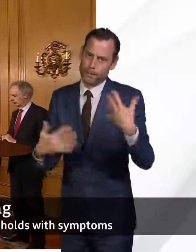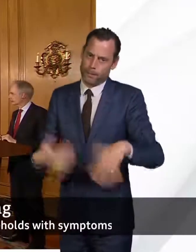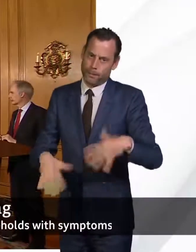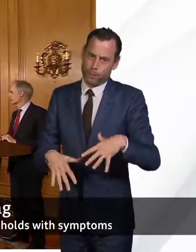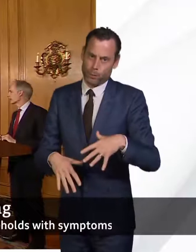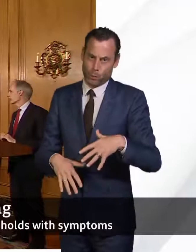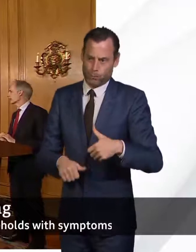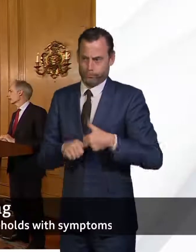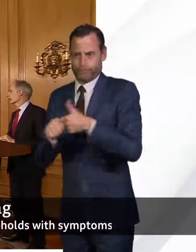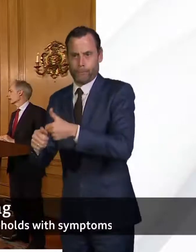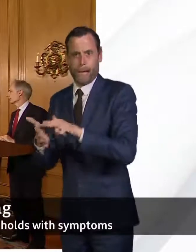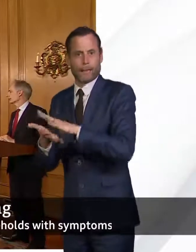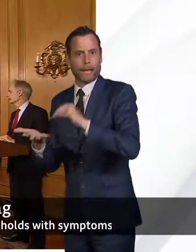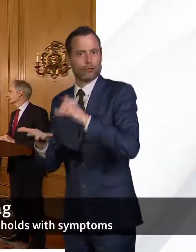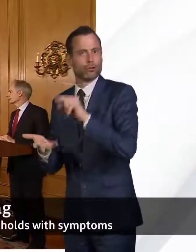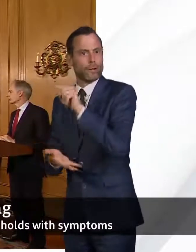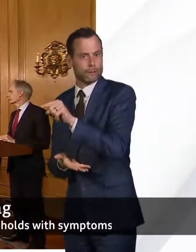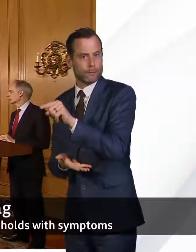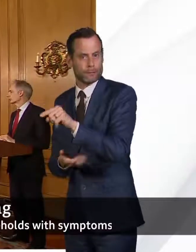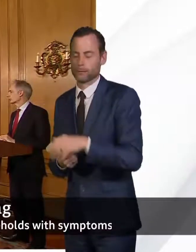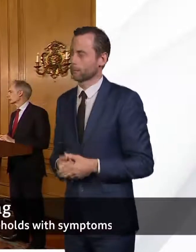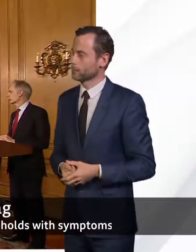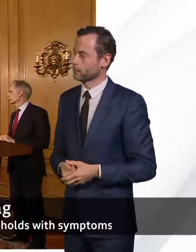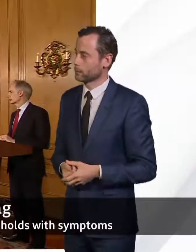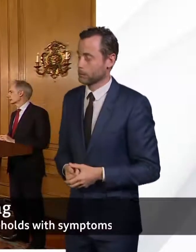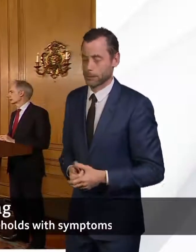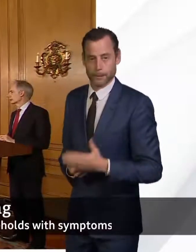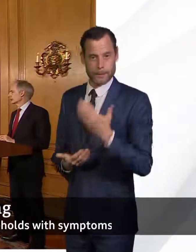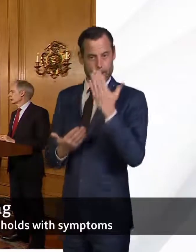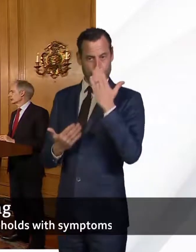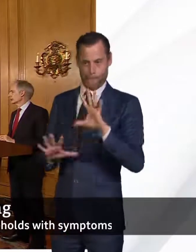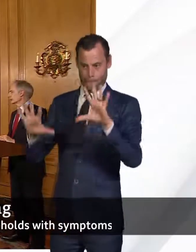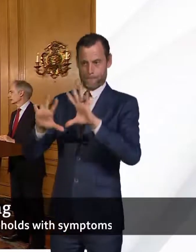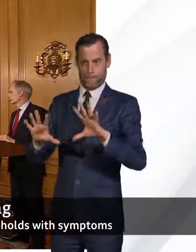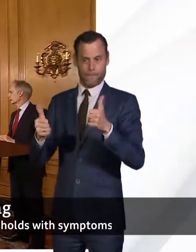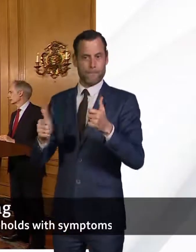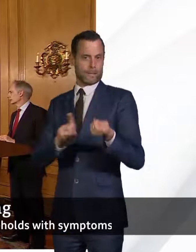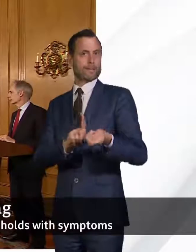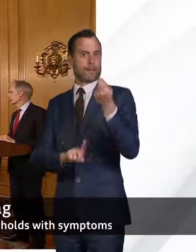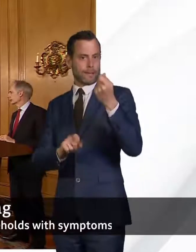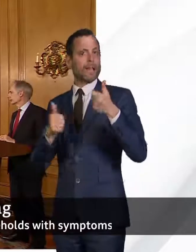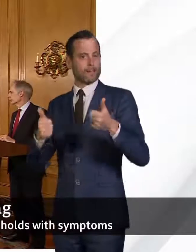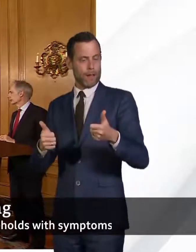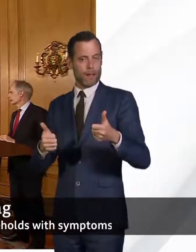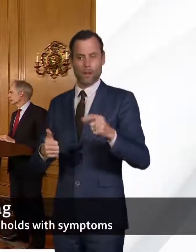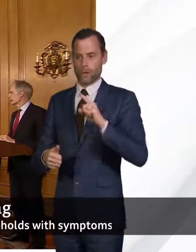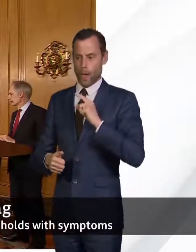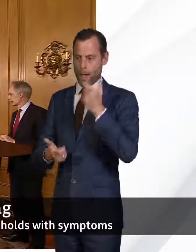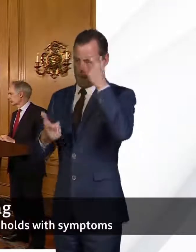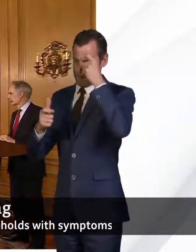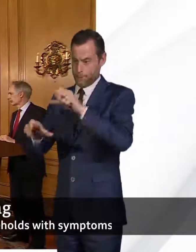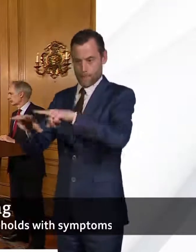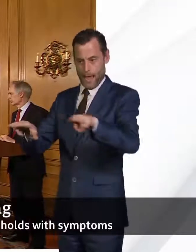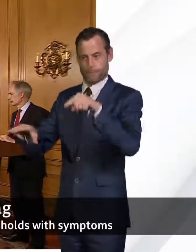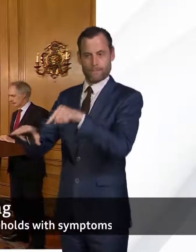job, and so far it's been successful in ensuring we've always got those ventilators that people need.